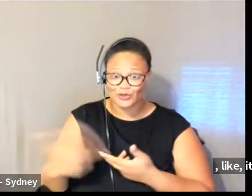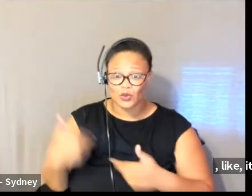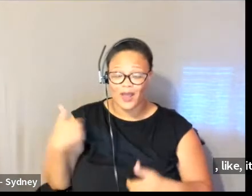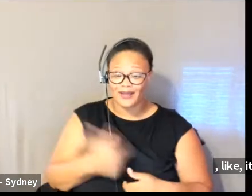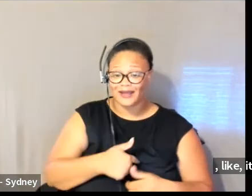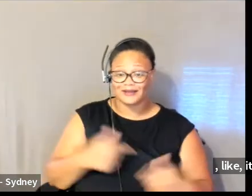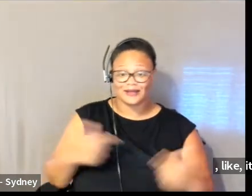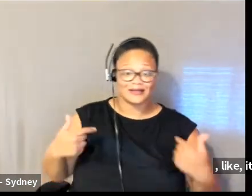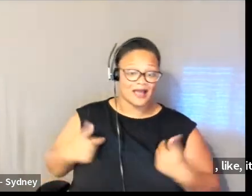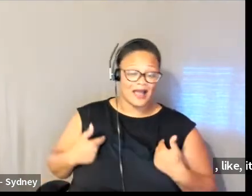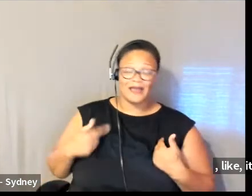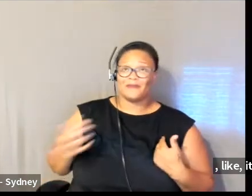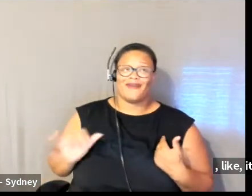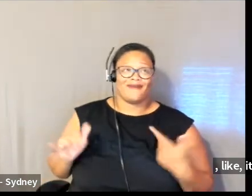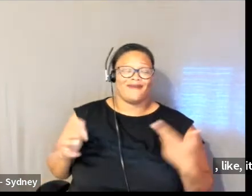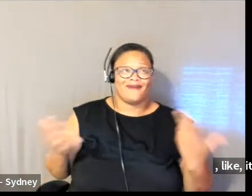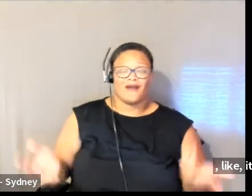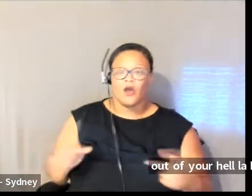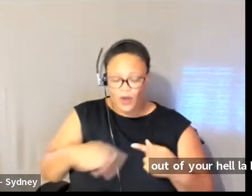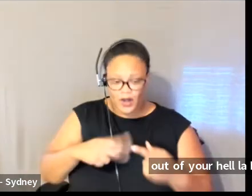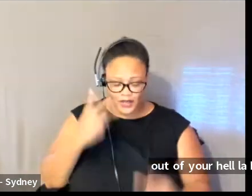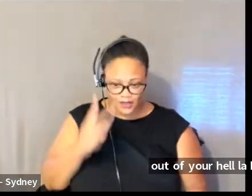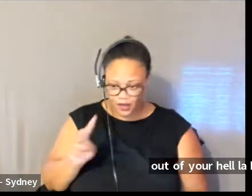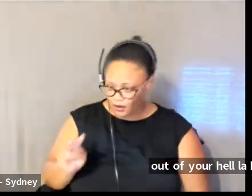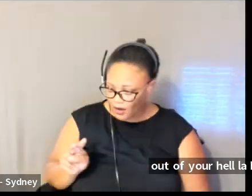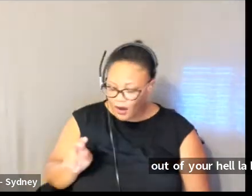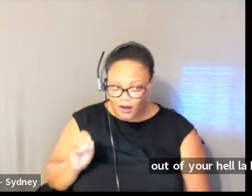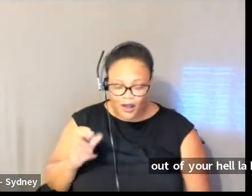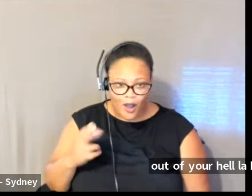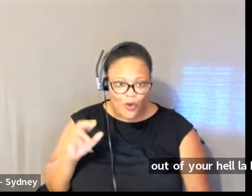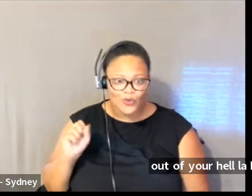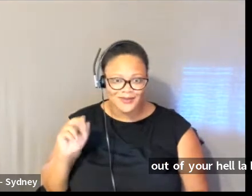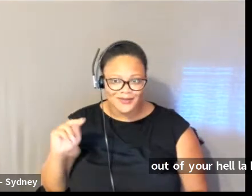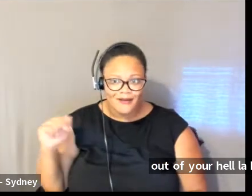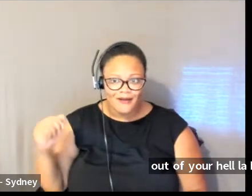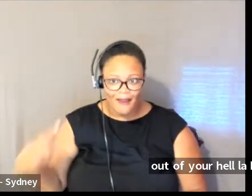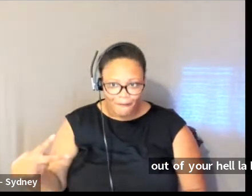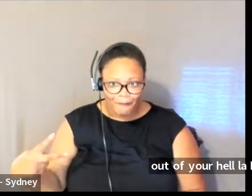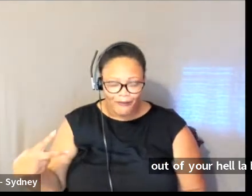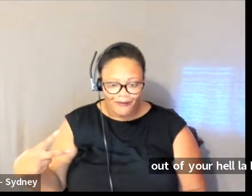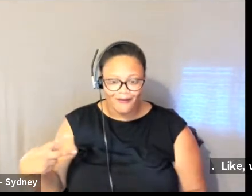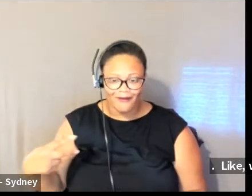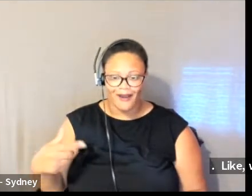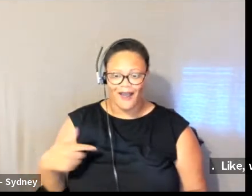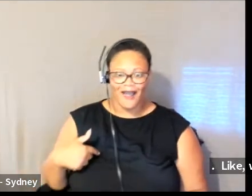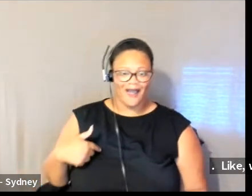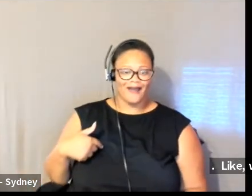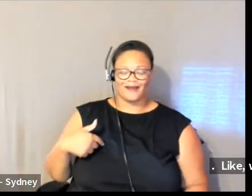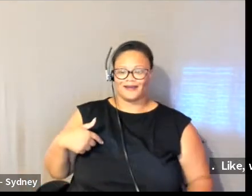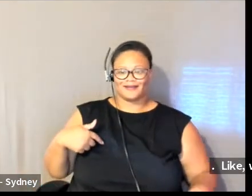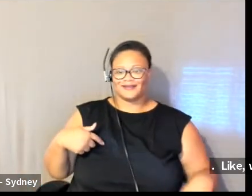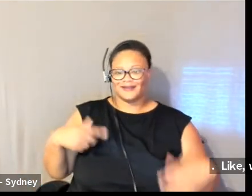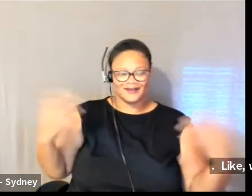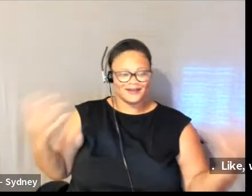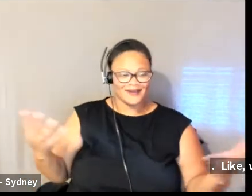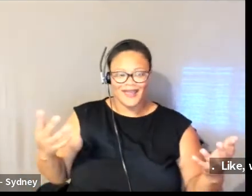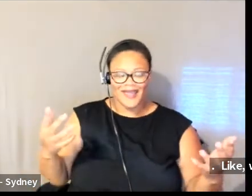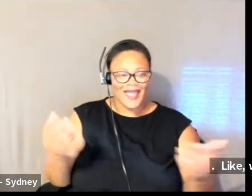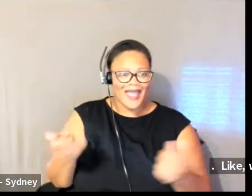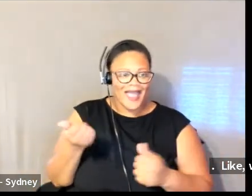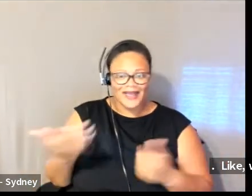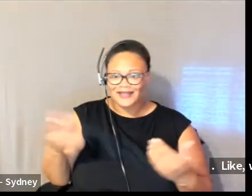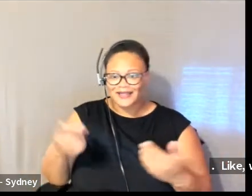I'm just very, like, when I saw it, I'm like, oh snap, like completely involved practically in anything that someone can